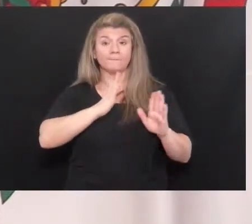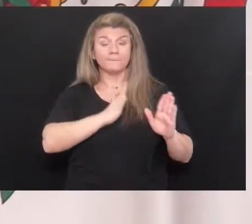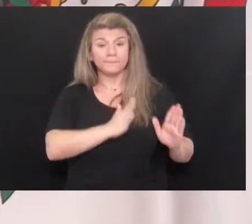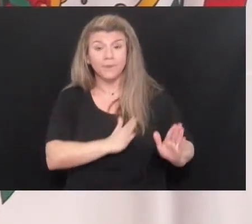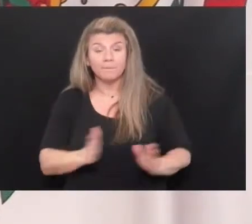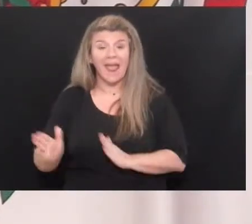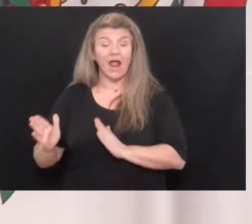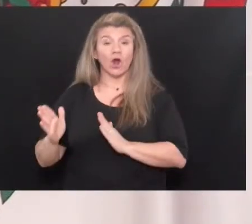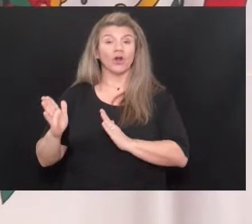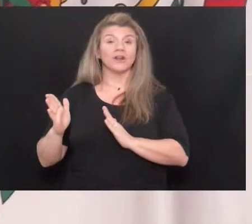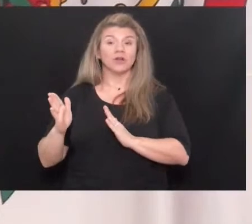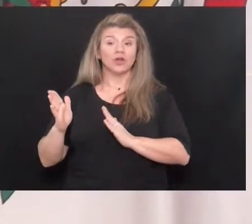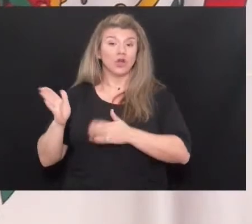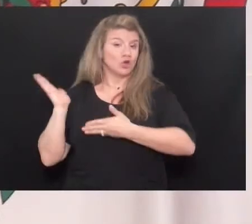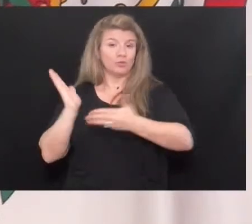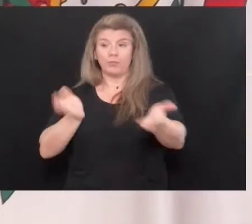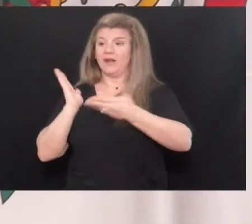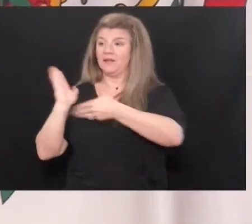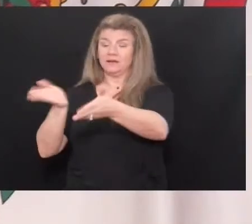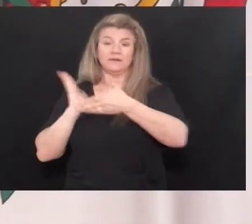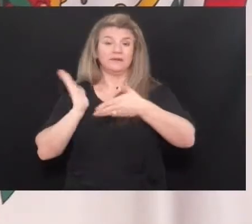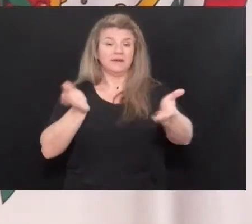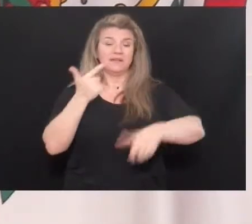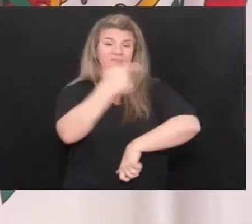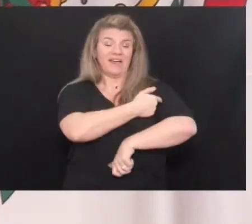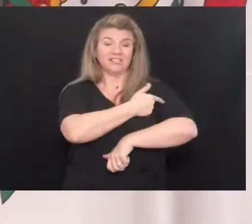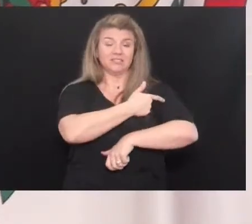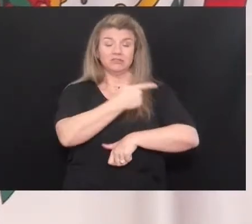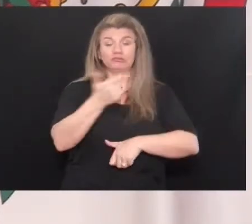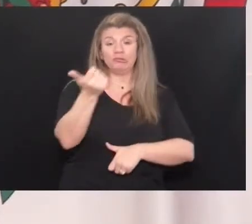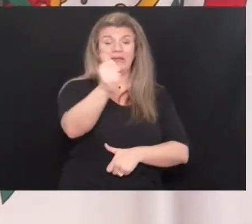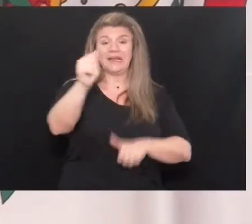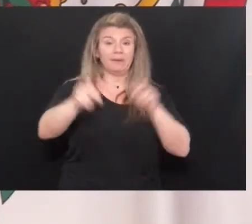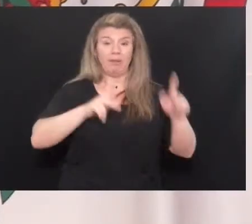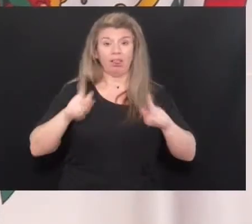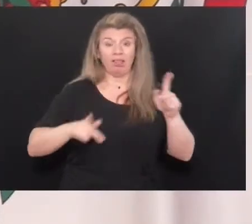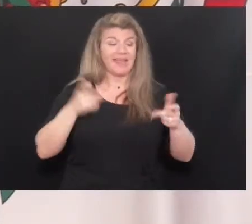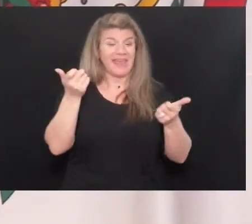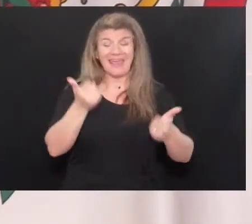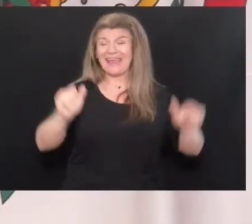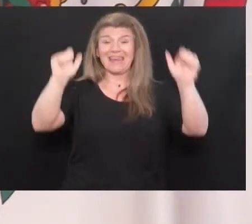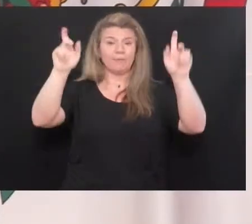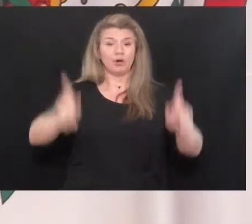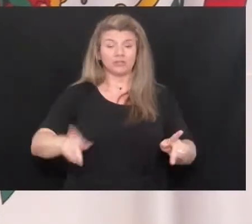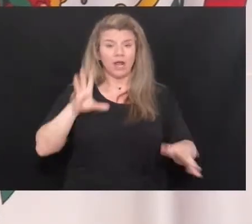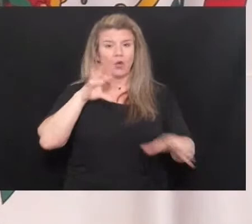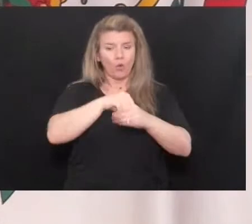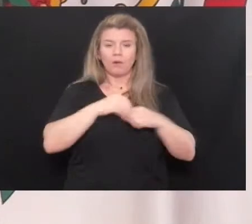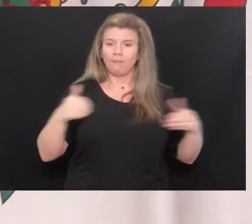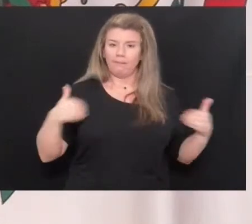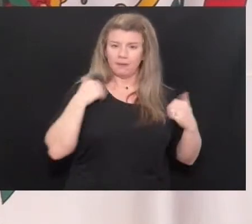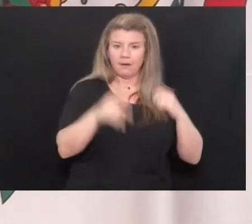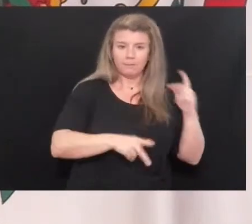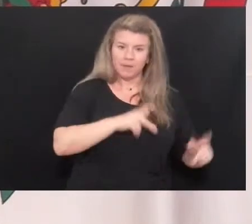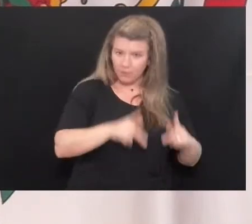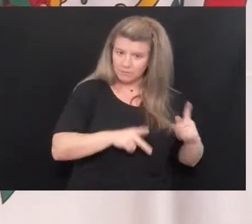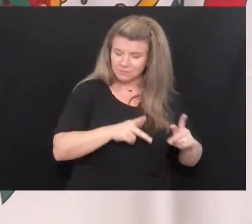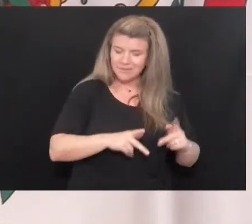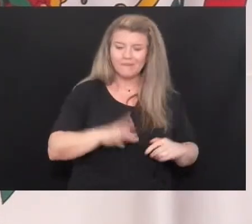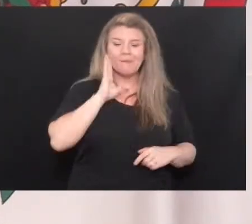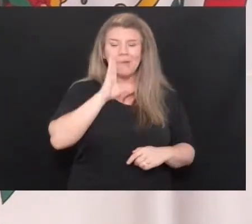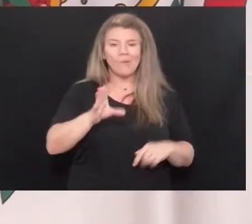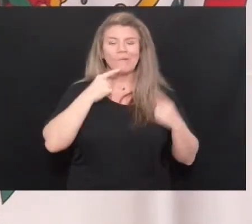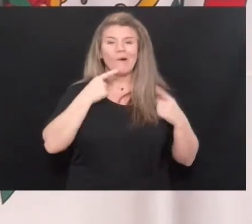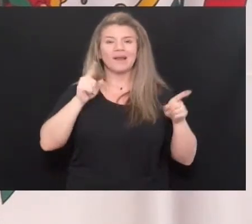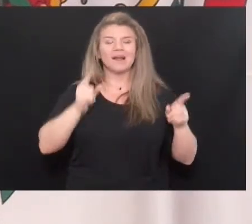taking the vaccines to these young people and to all of our folks. But we absolutely will be announcing